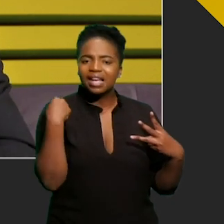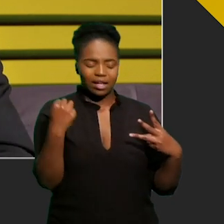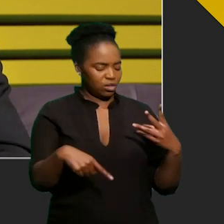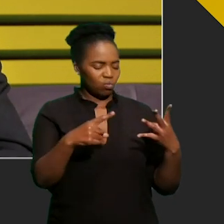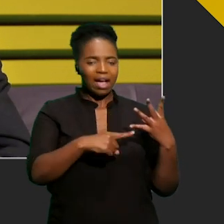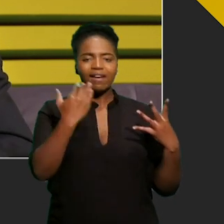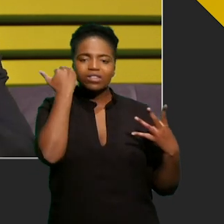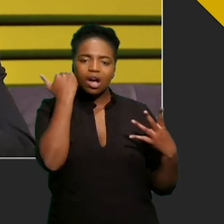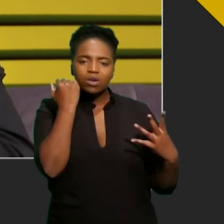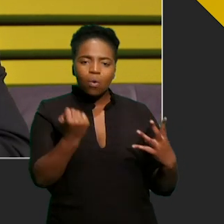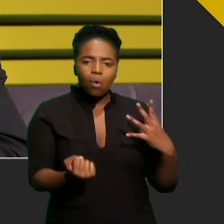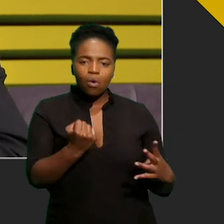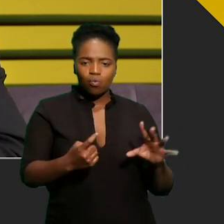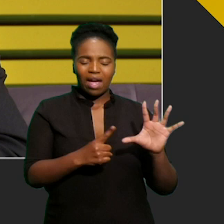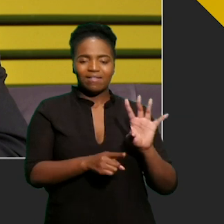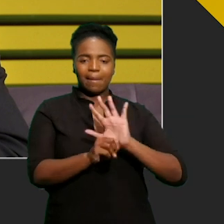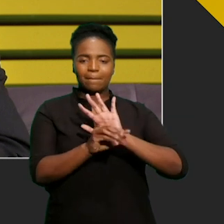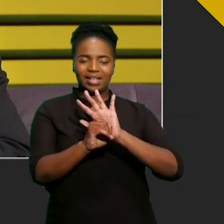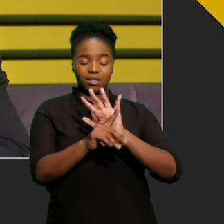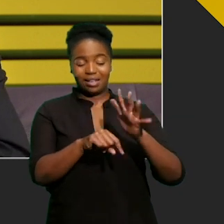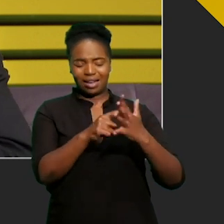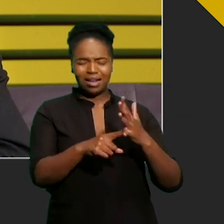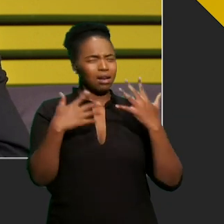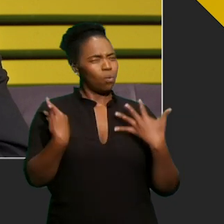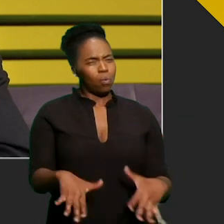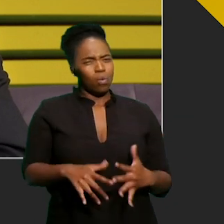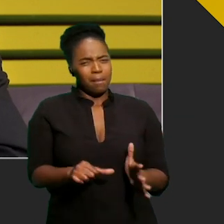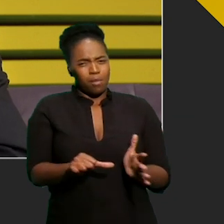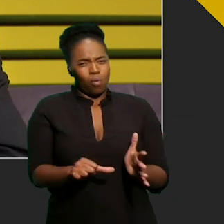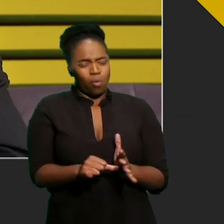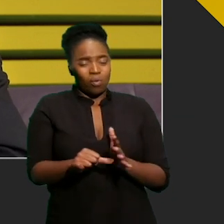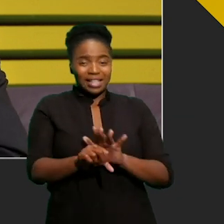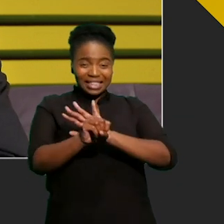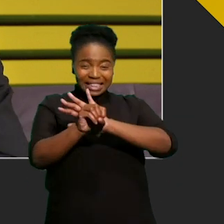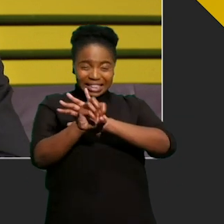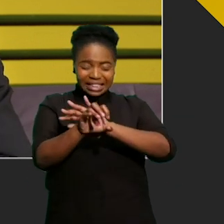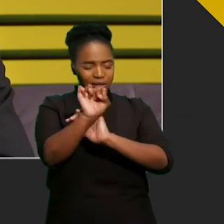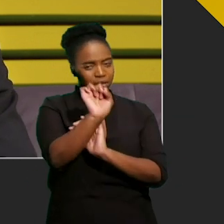the judges, and then Renali media. So it's a very privileged position.